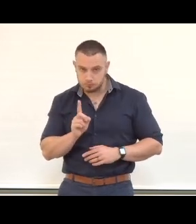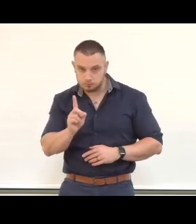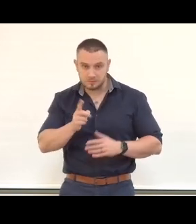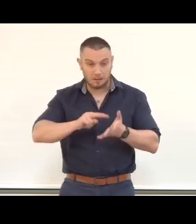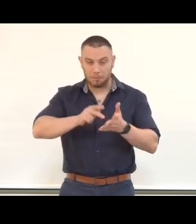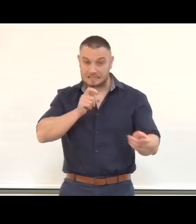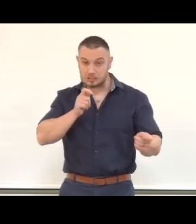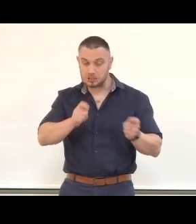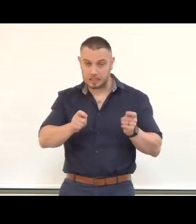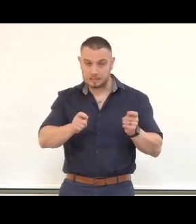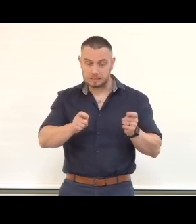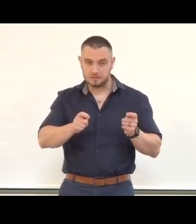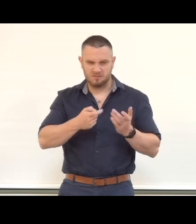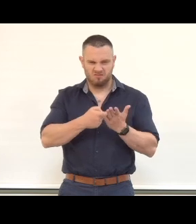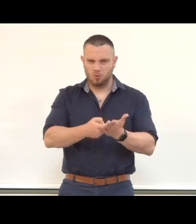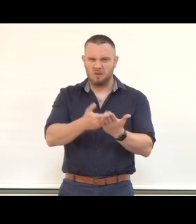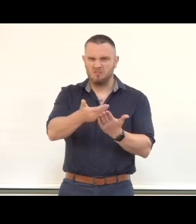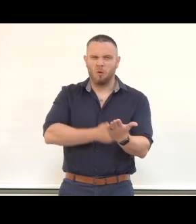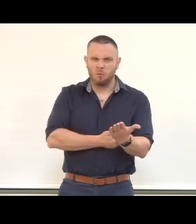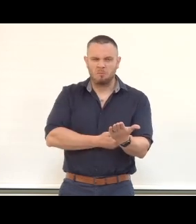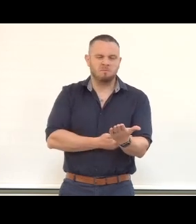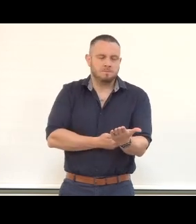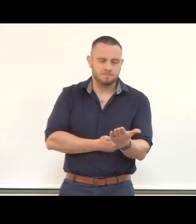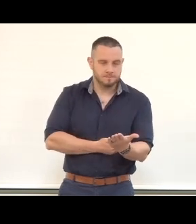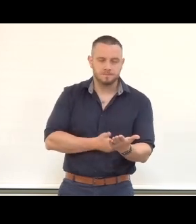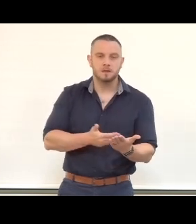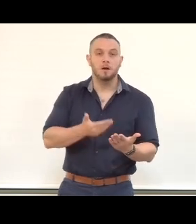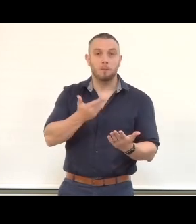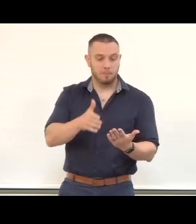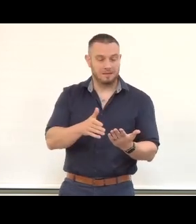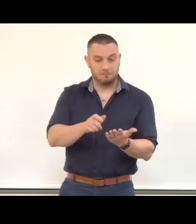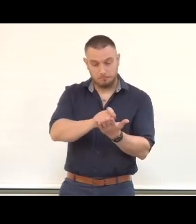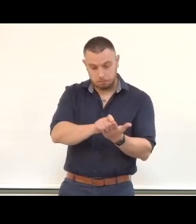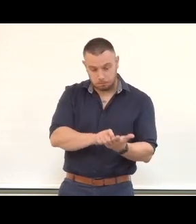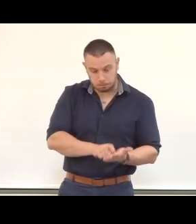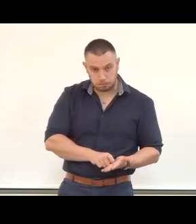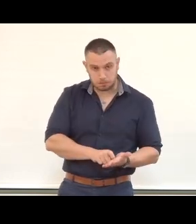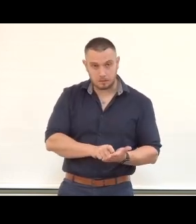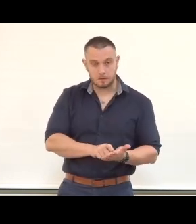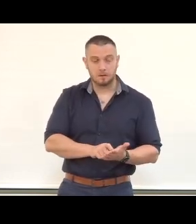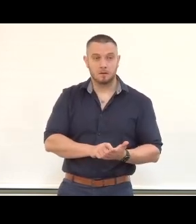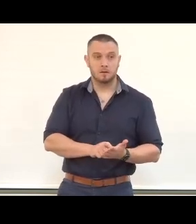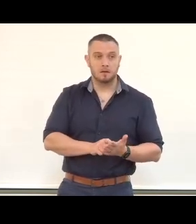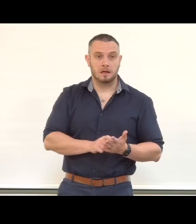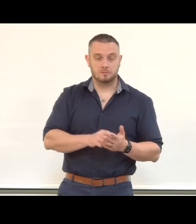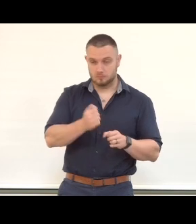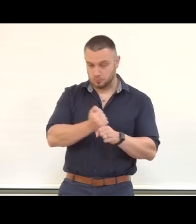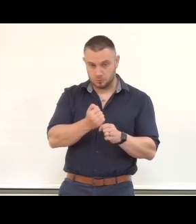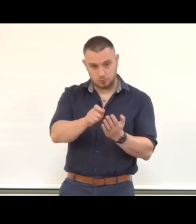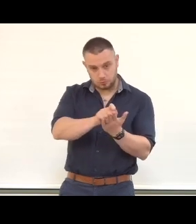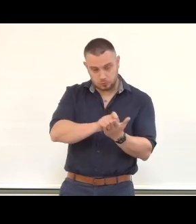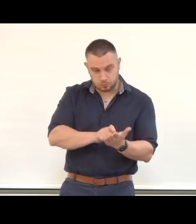plan change request form. There's an abbreviation for that, for everything. So I had to fill out that form, provide the location, provide